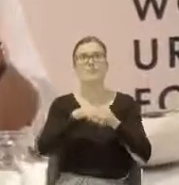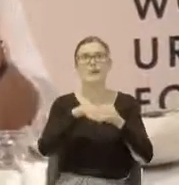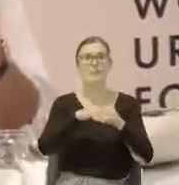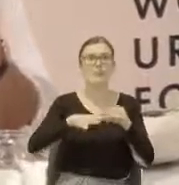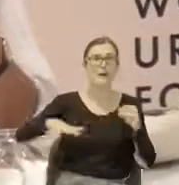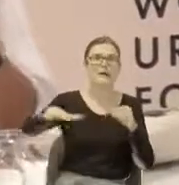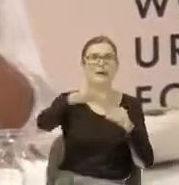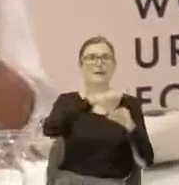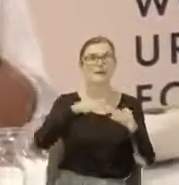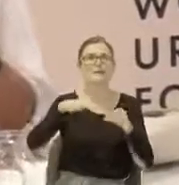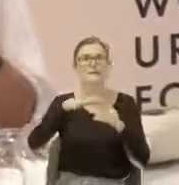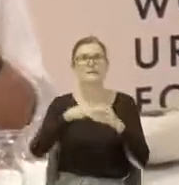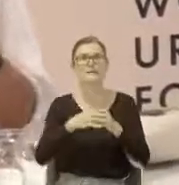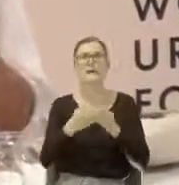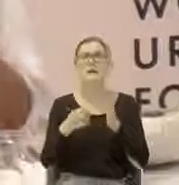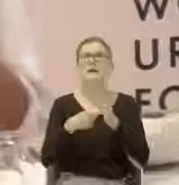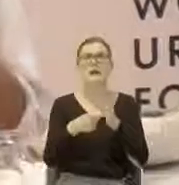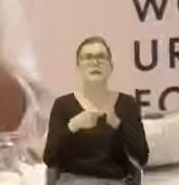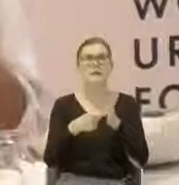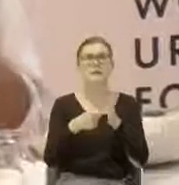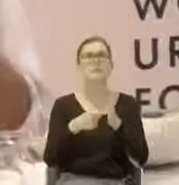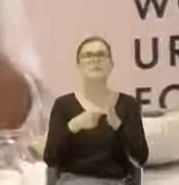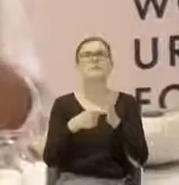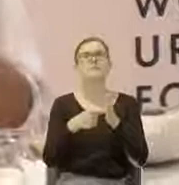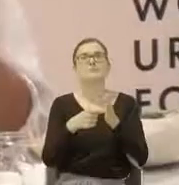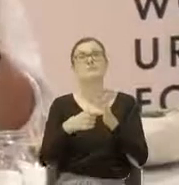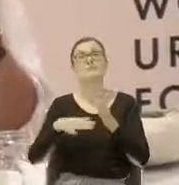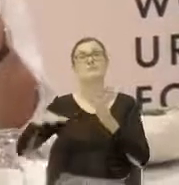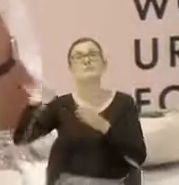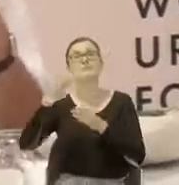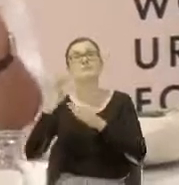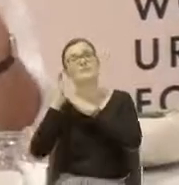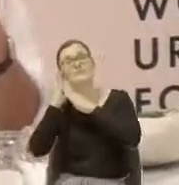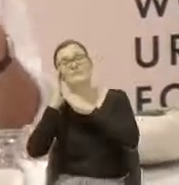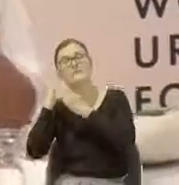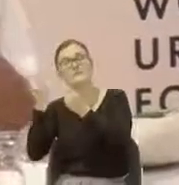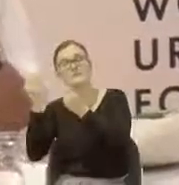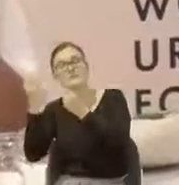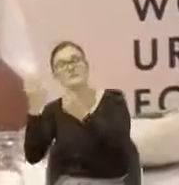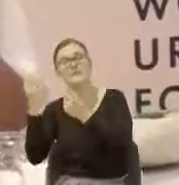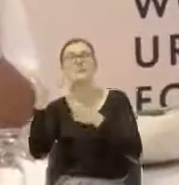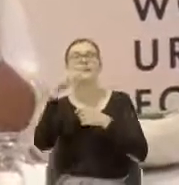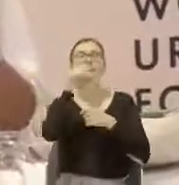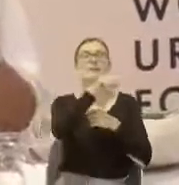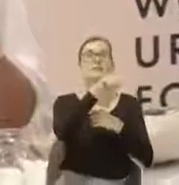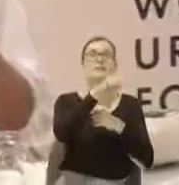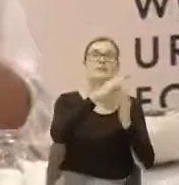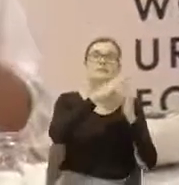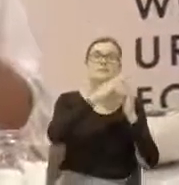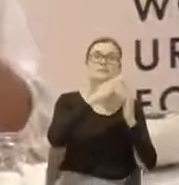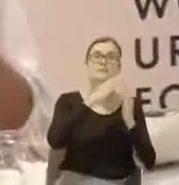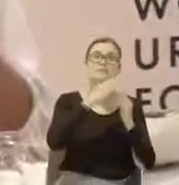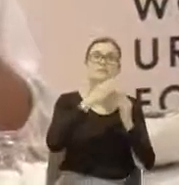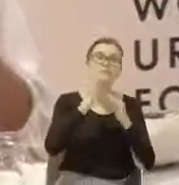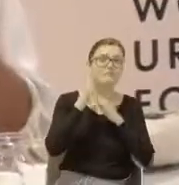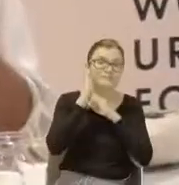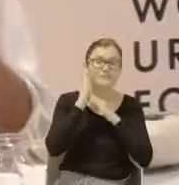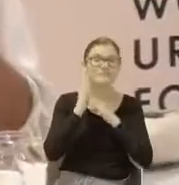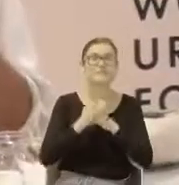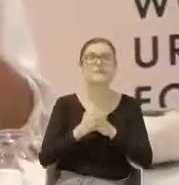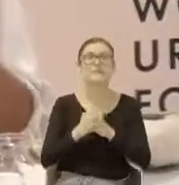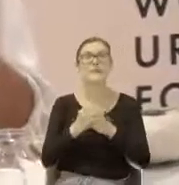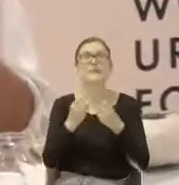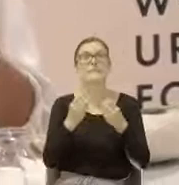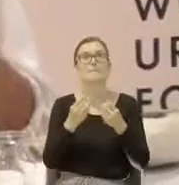climate, also touched on today, looking closely at economic transformation and financing. Fourth, looking at the question